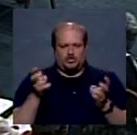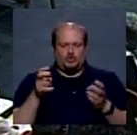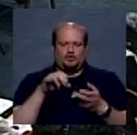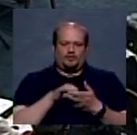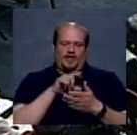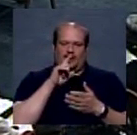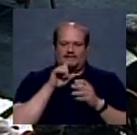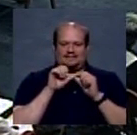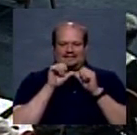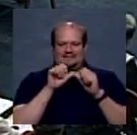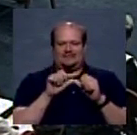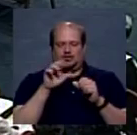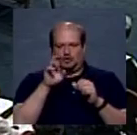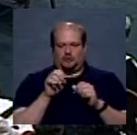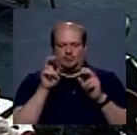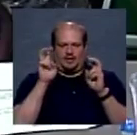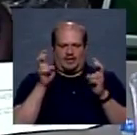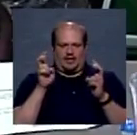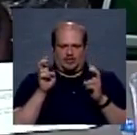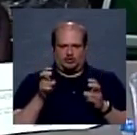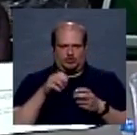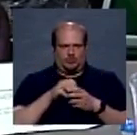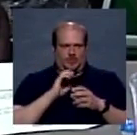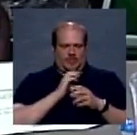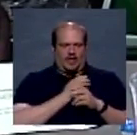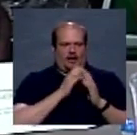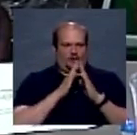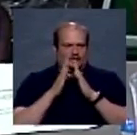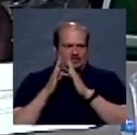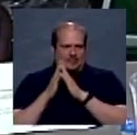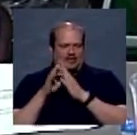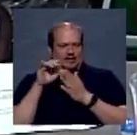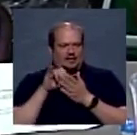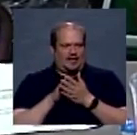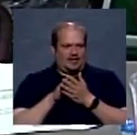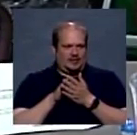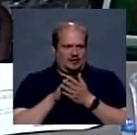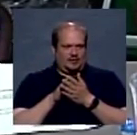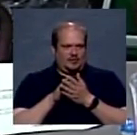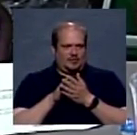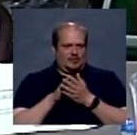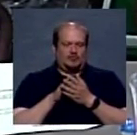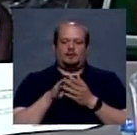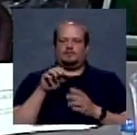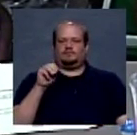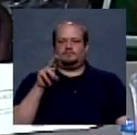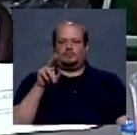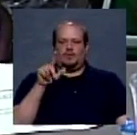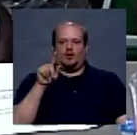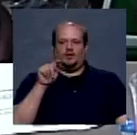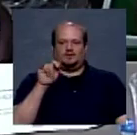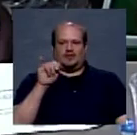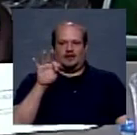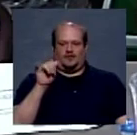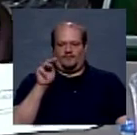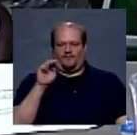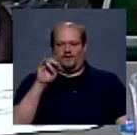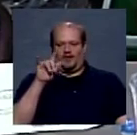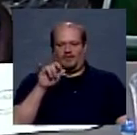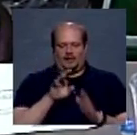is continuing to be an issue in our city, and that is in the multifamily development. And I've been doing